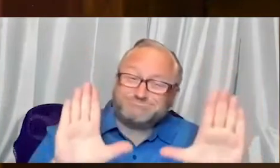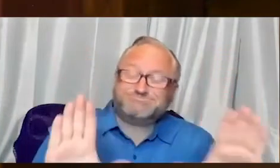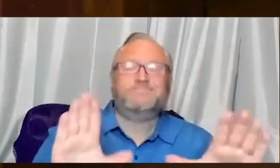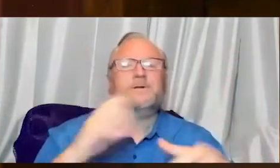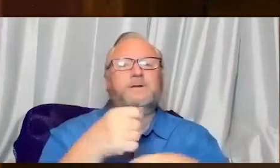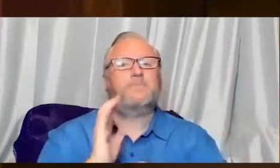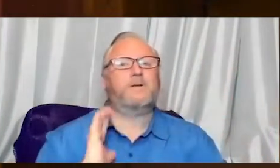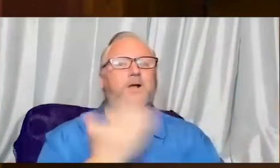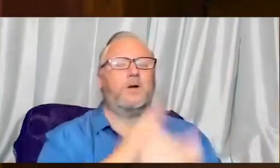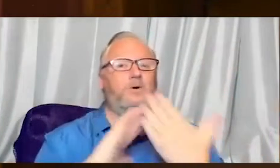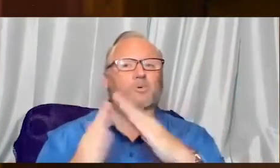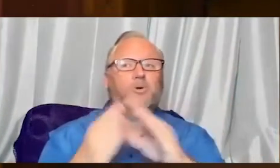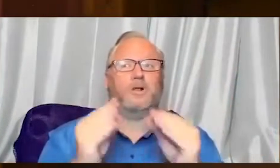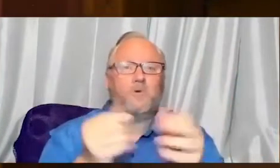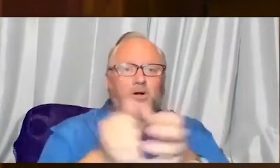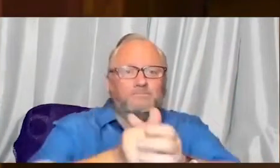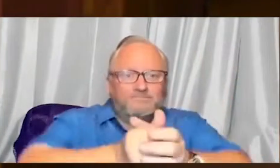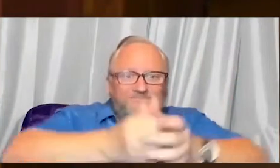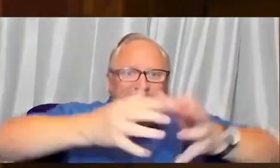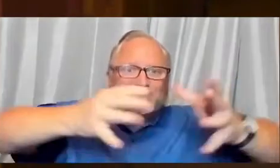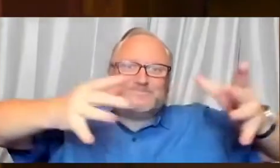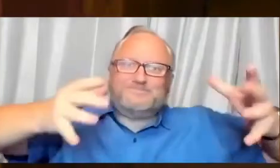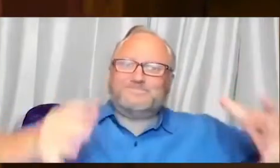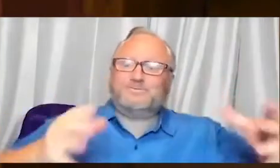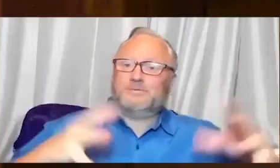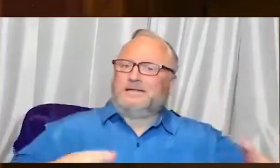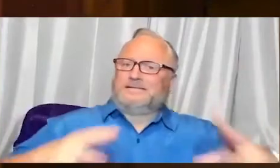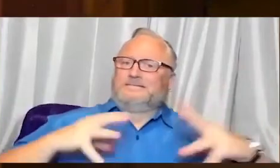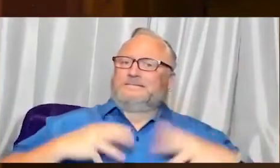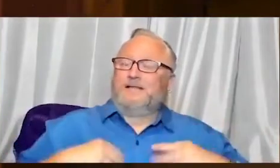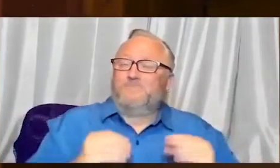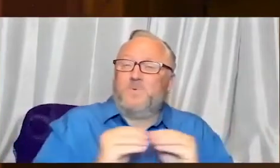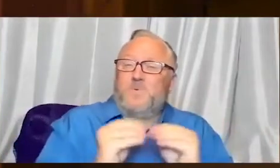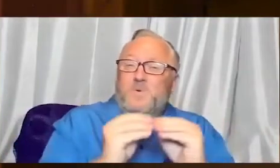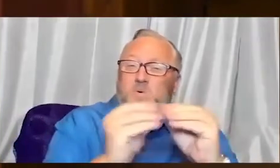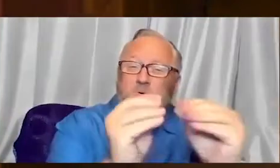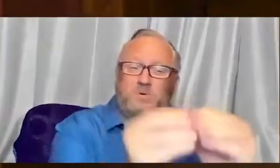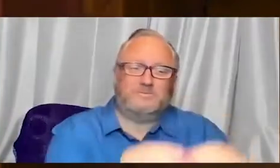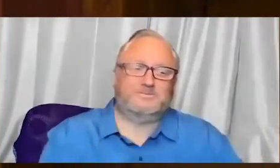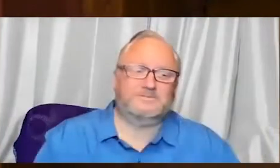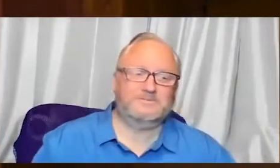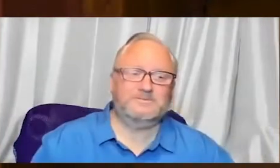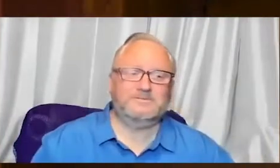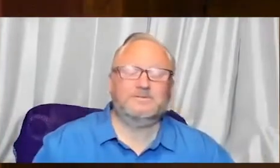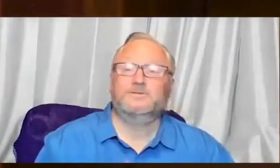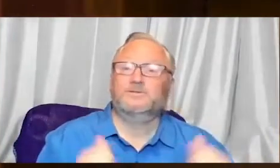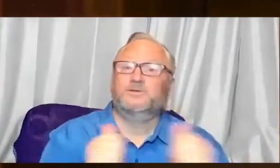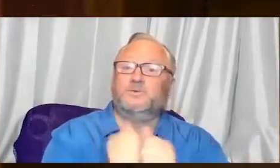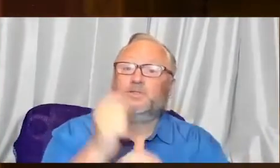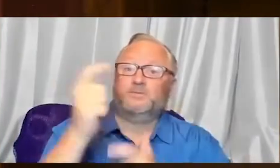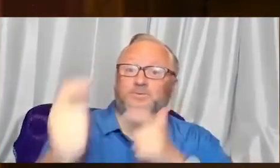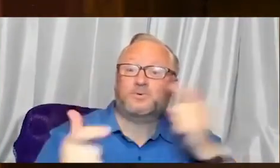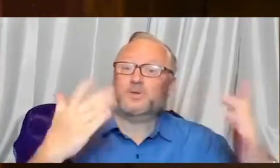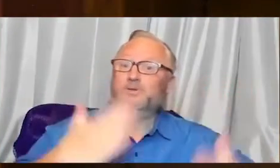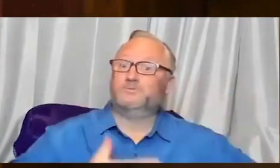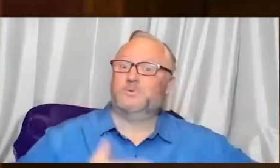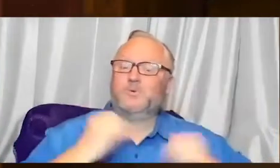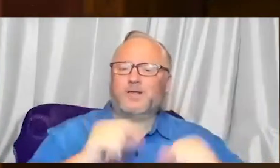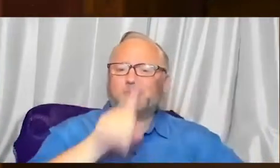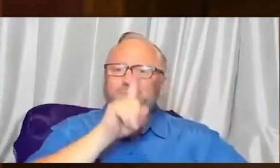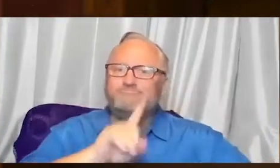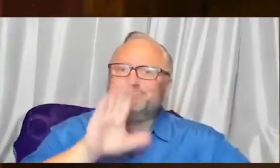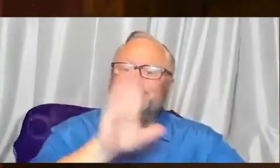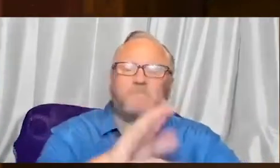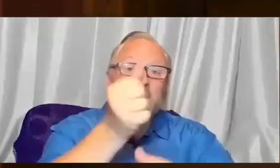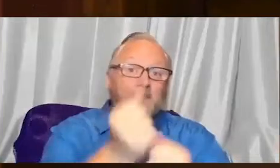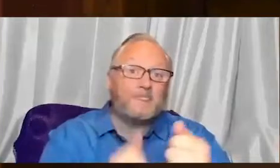community even bigger and accept even more in. With great joy, we can make sure that everyone